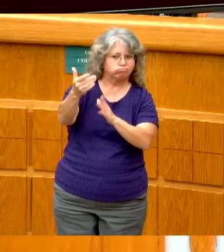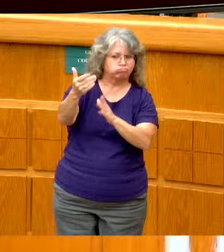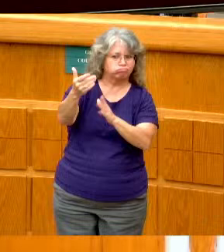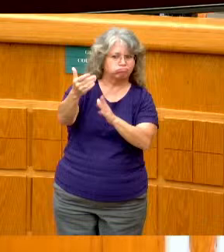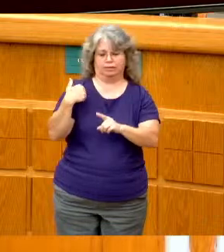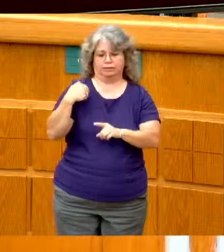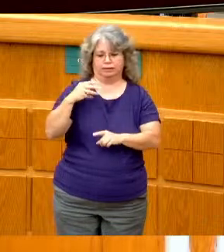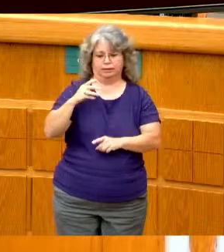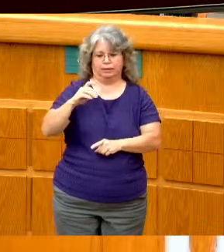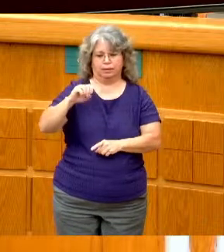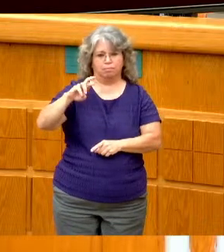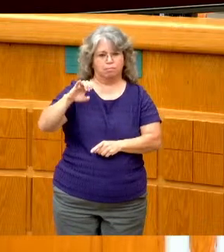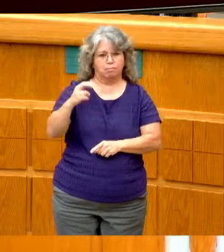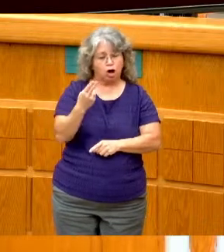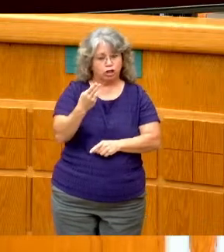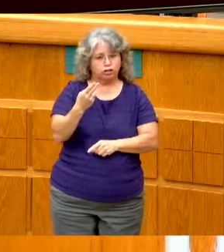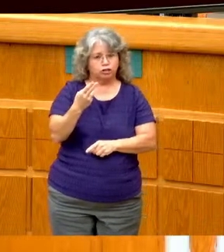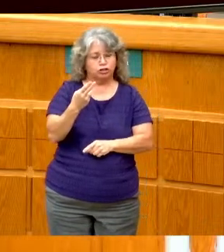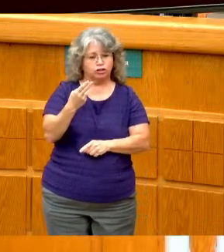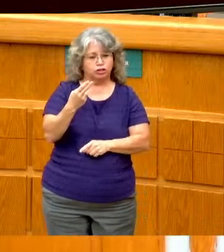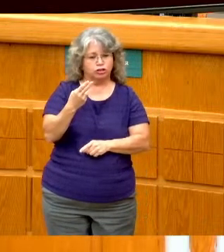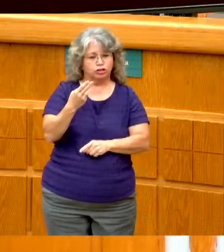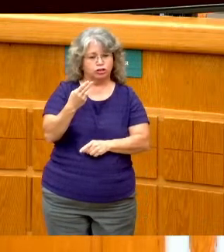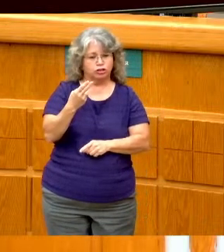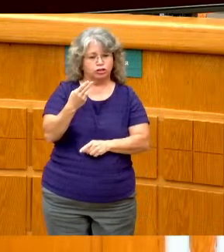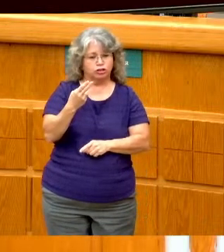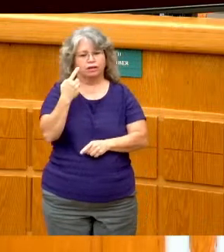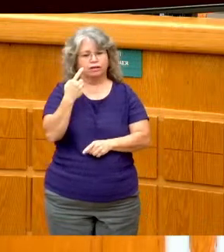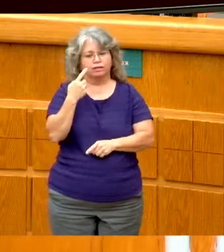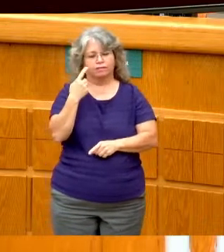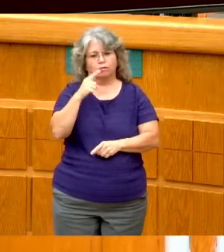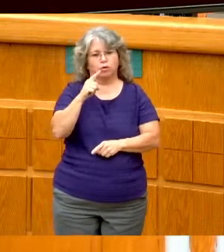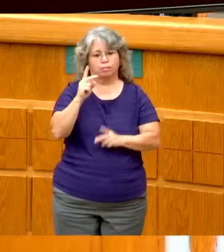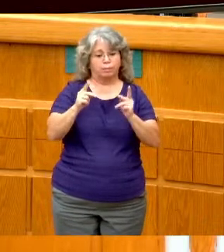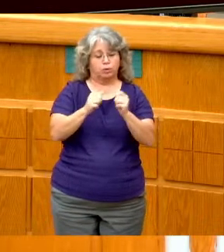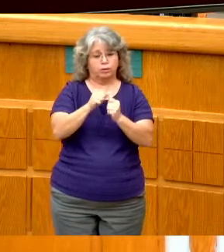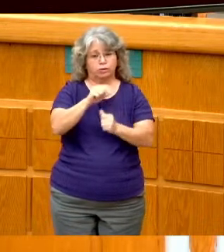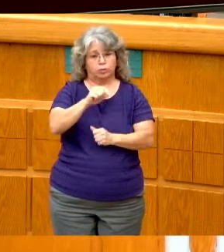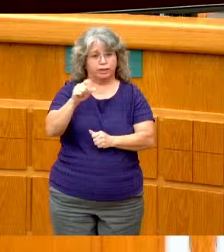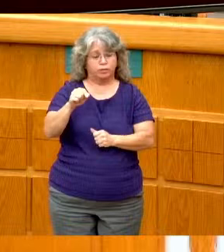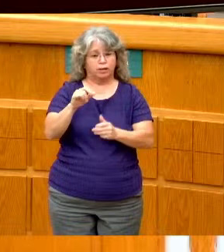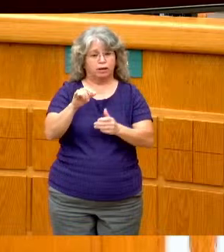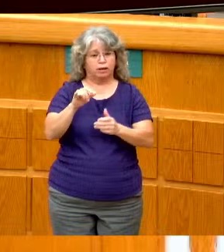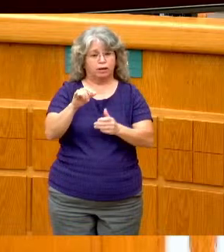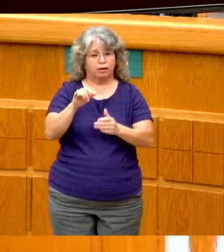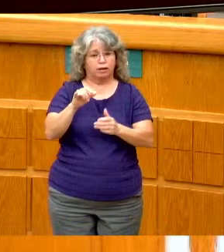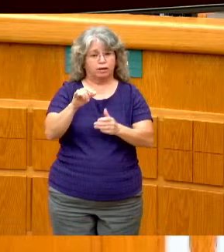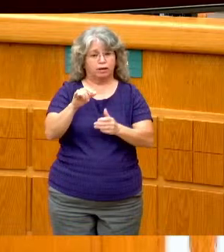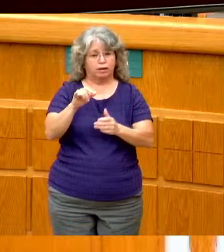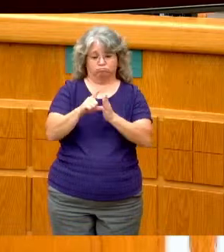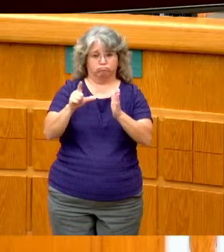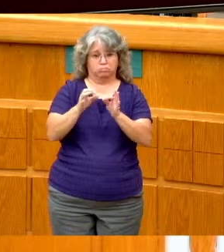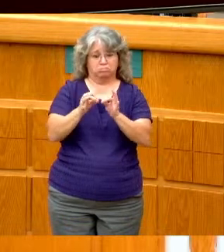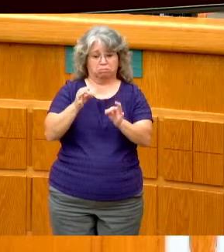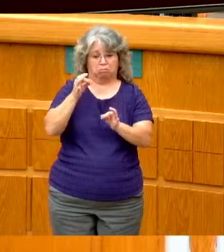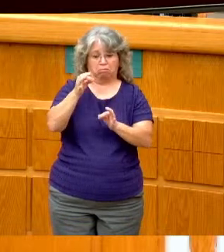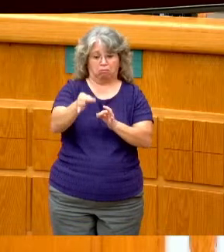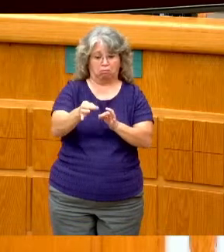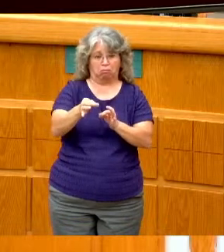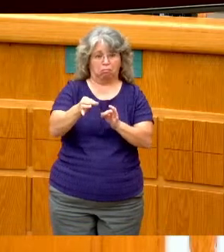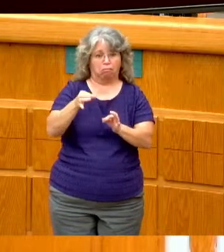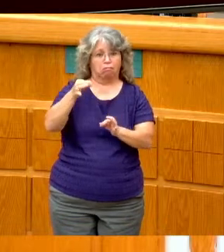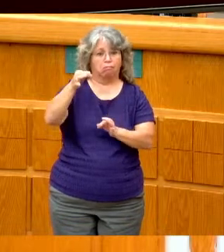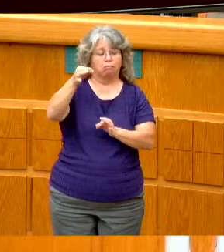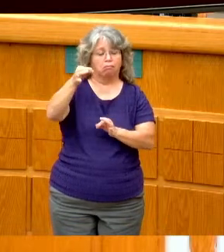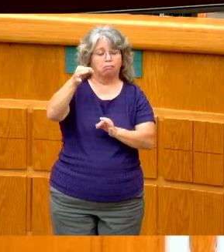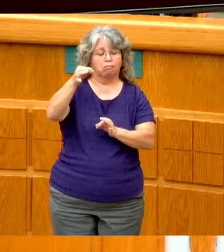federal income tax filing date for individuals for the 2020 tax year was automatically extended from April 15th to